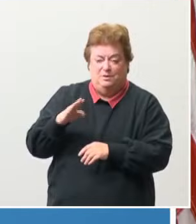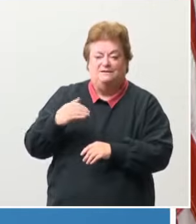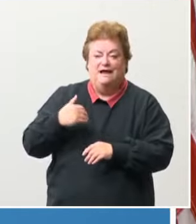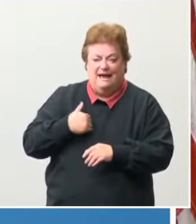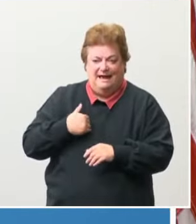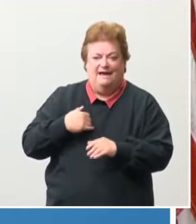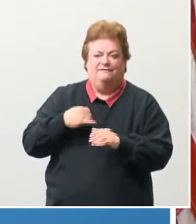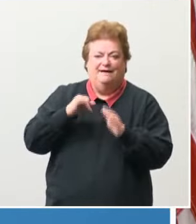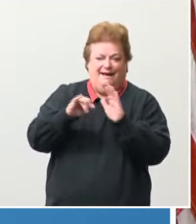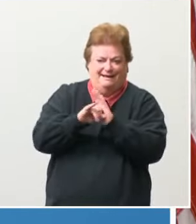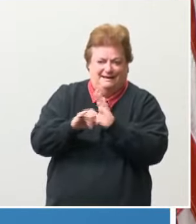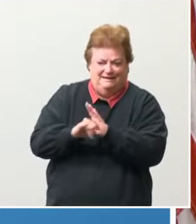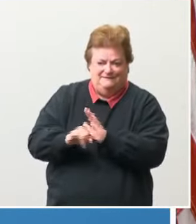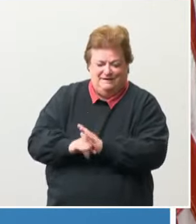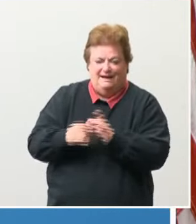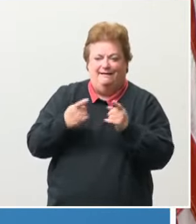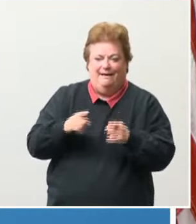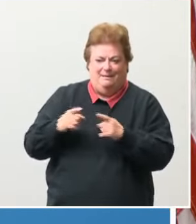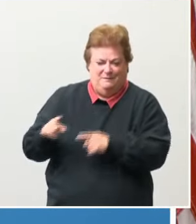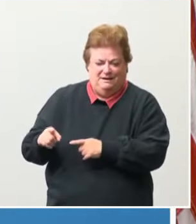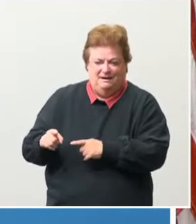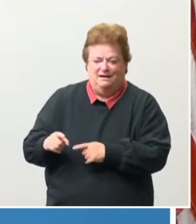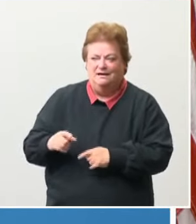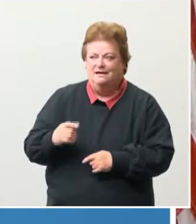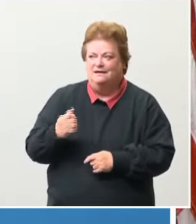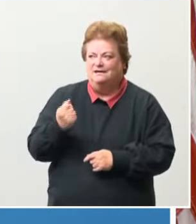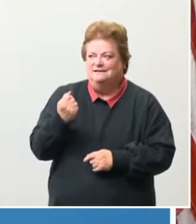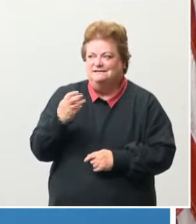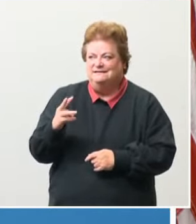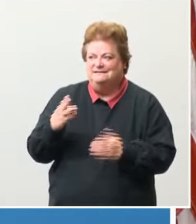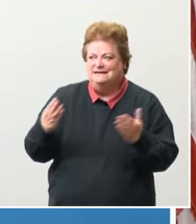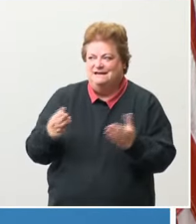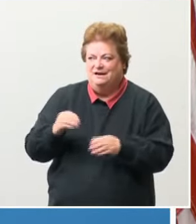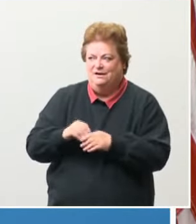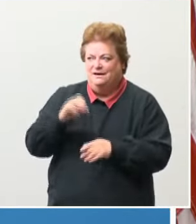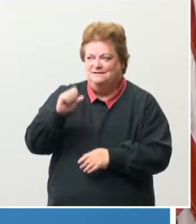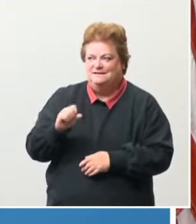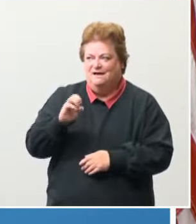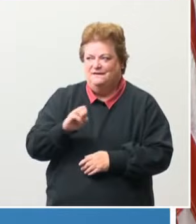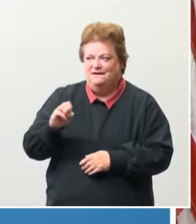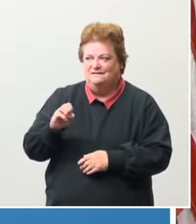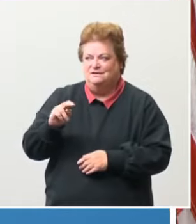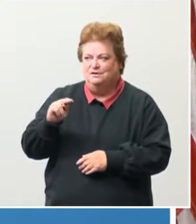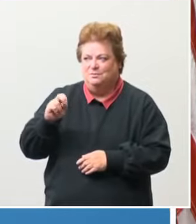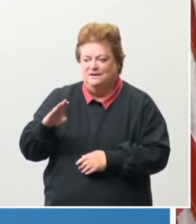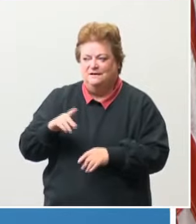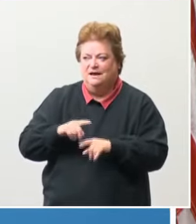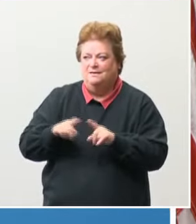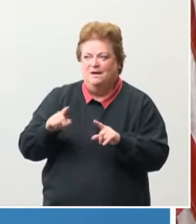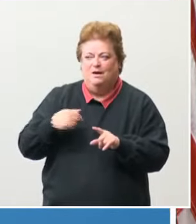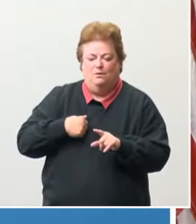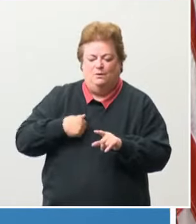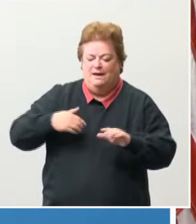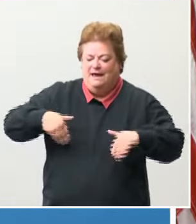6 cases were reported here in southeast Nebraska, but we have not yet had